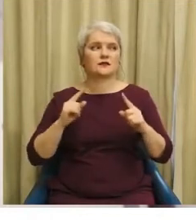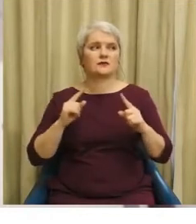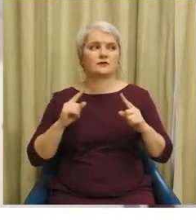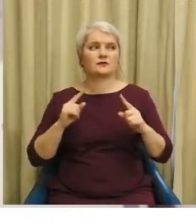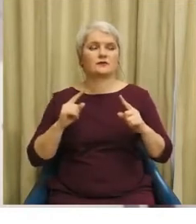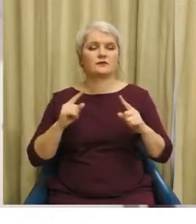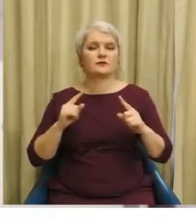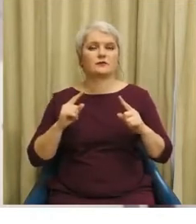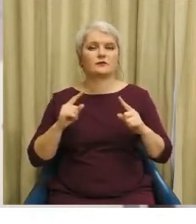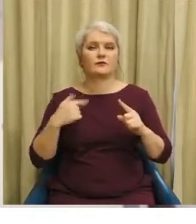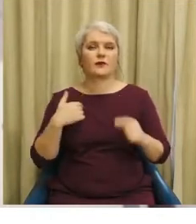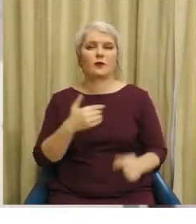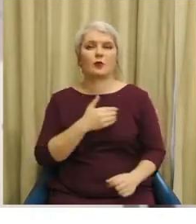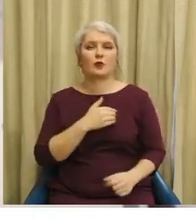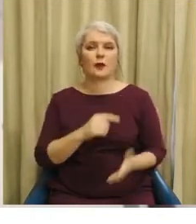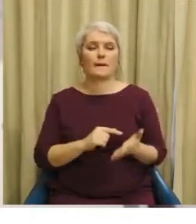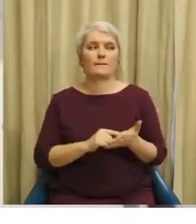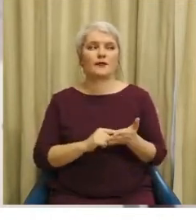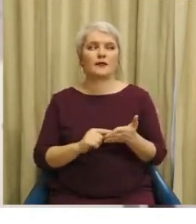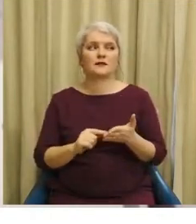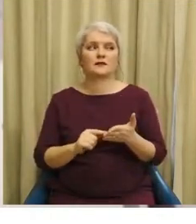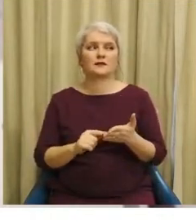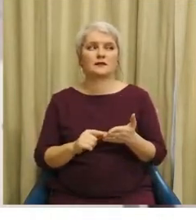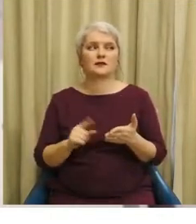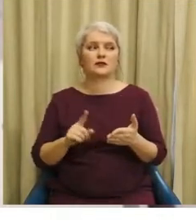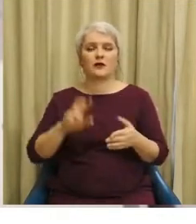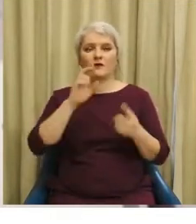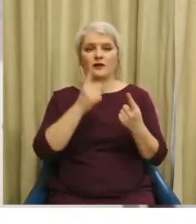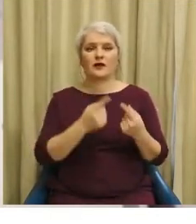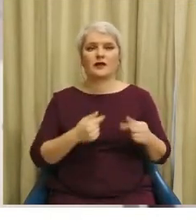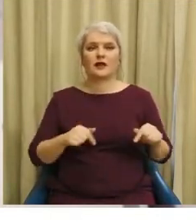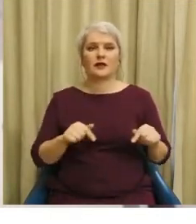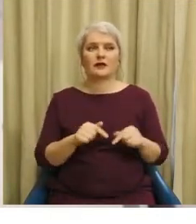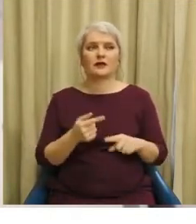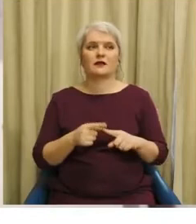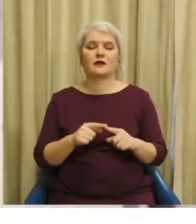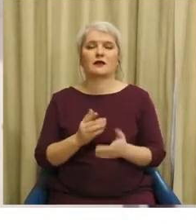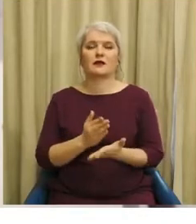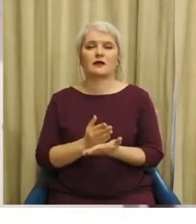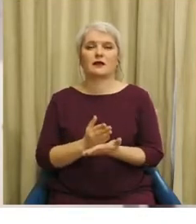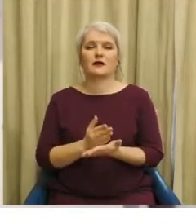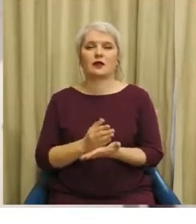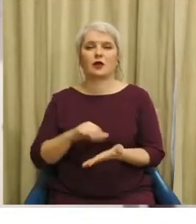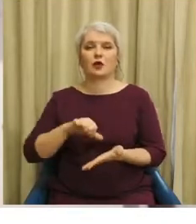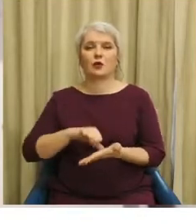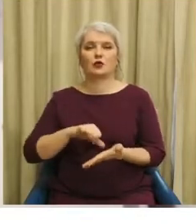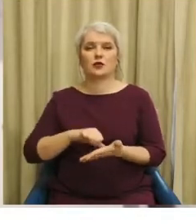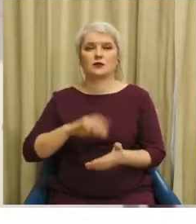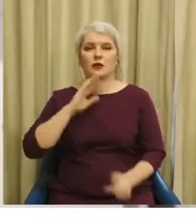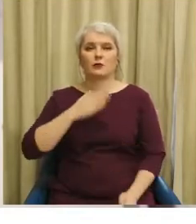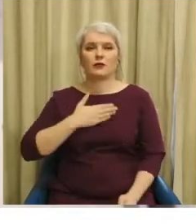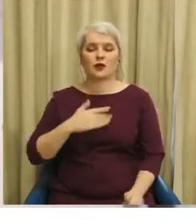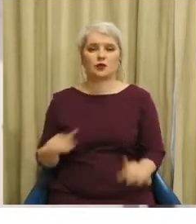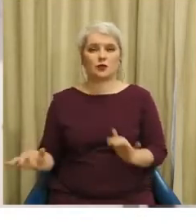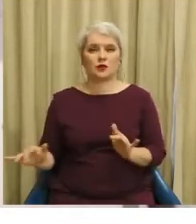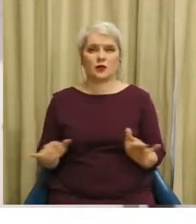work with, who we used to help, and now we can't travel to them, and not always we have